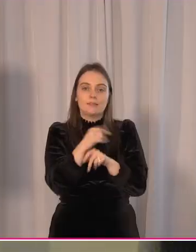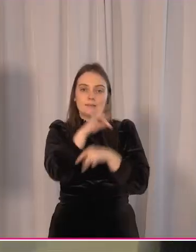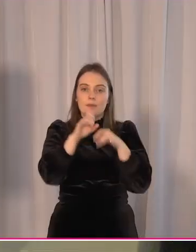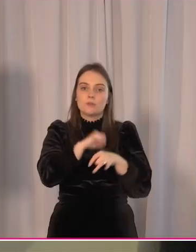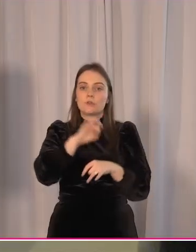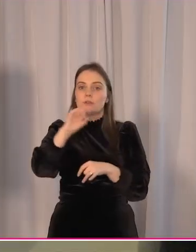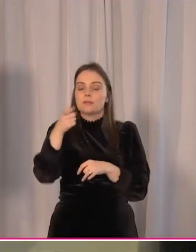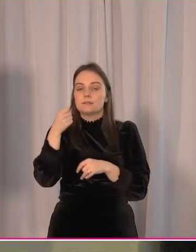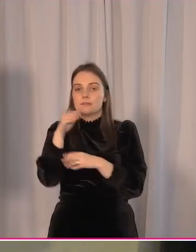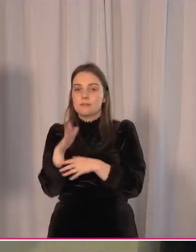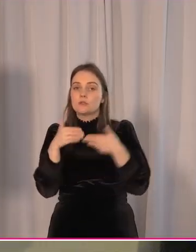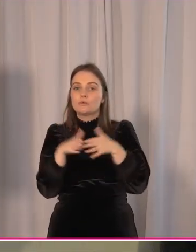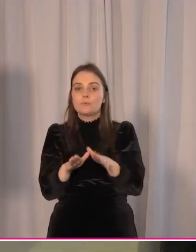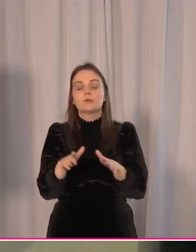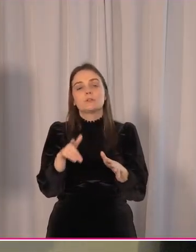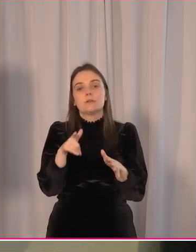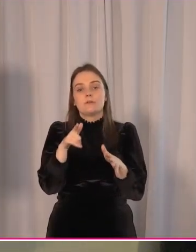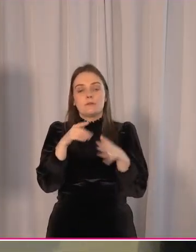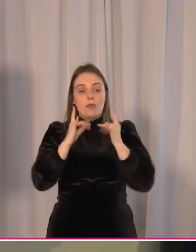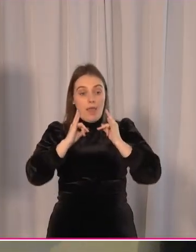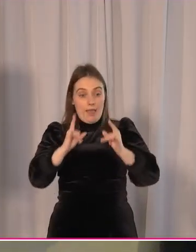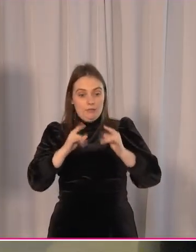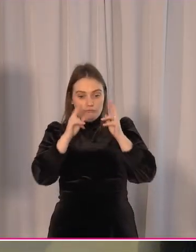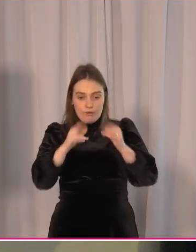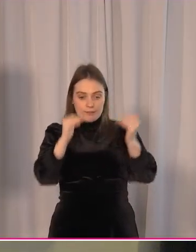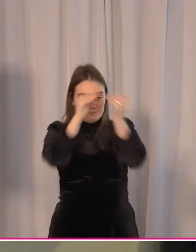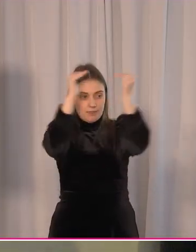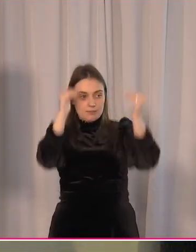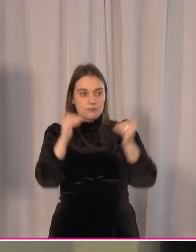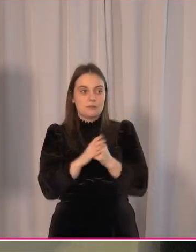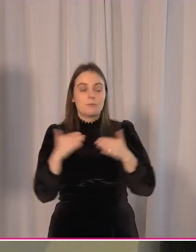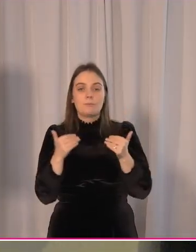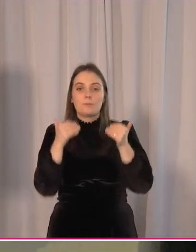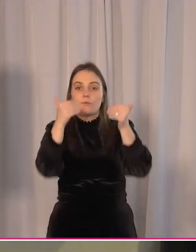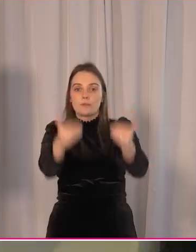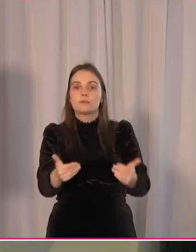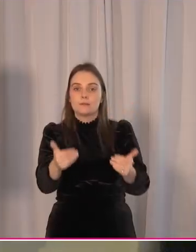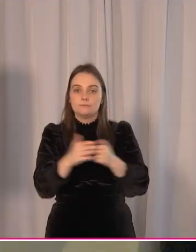sexual and reproductive health rights are met and that we move things forward.